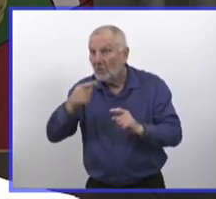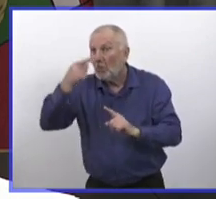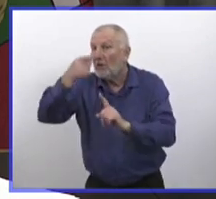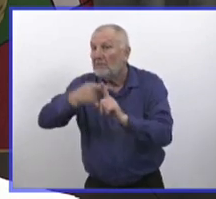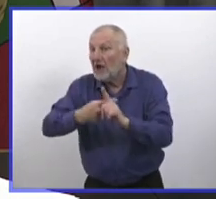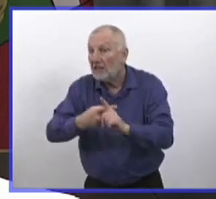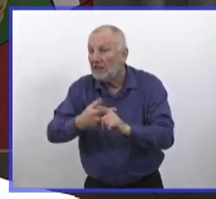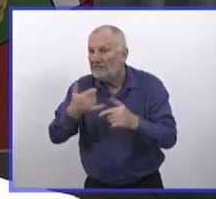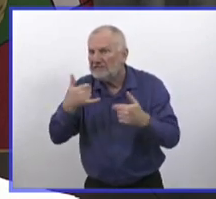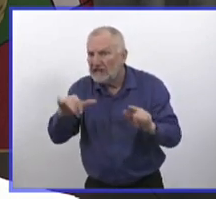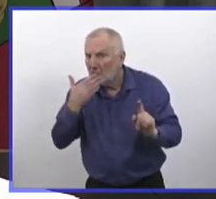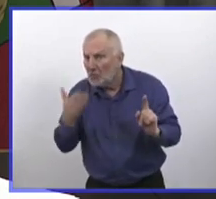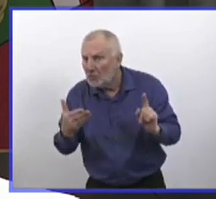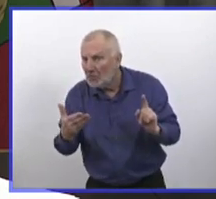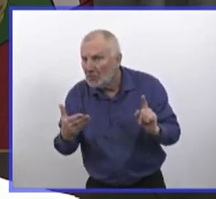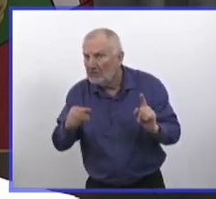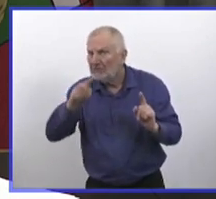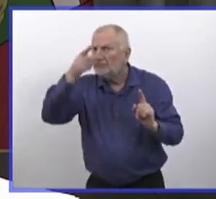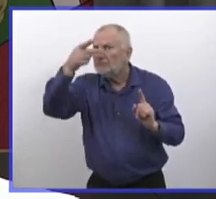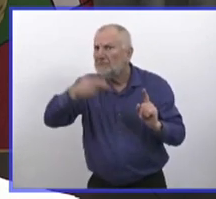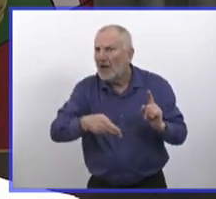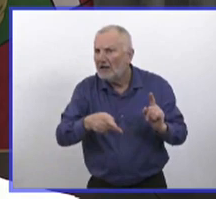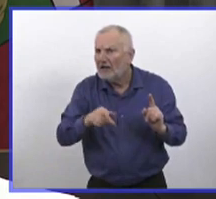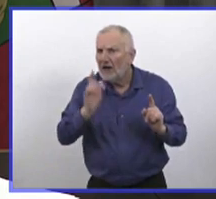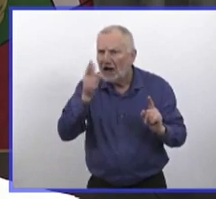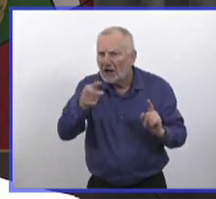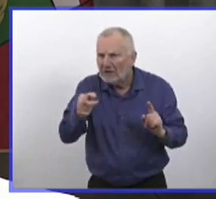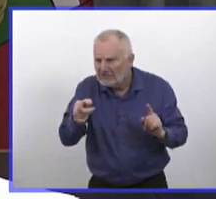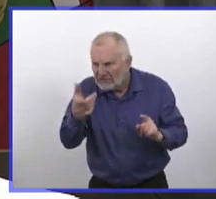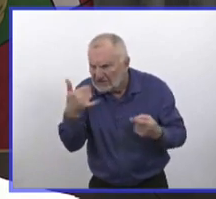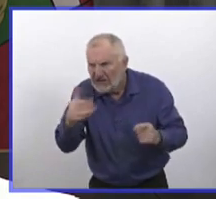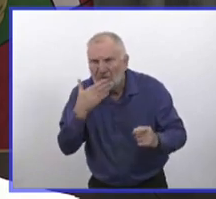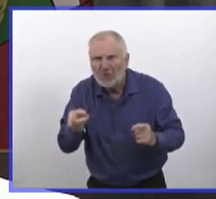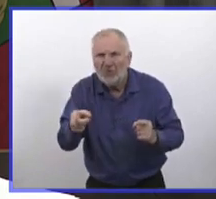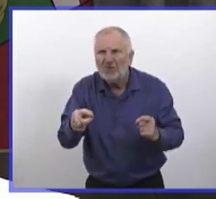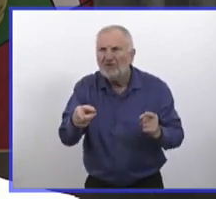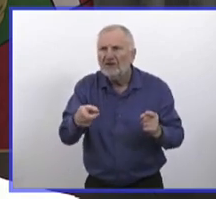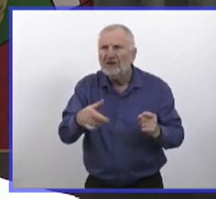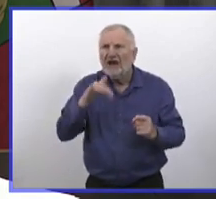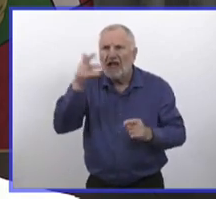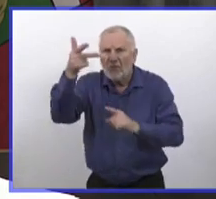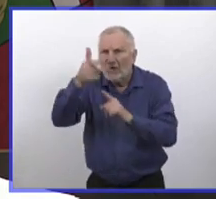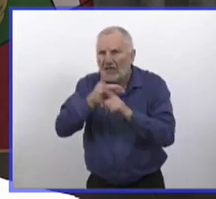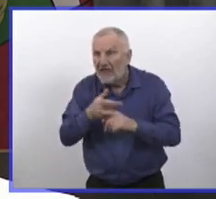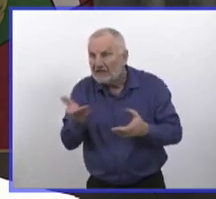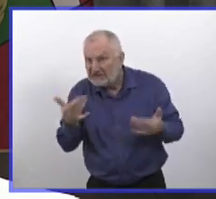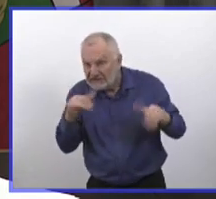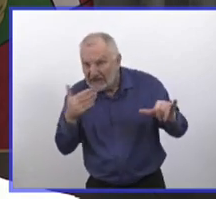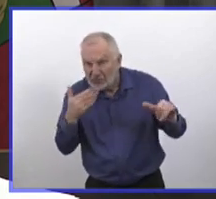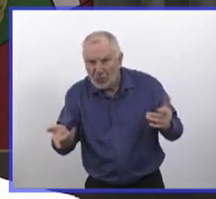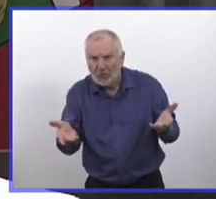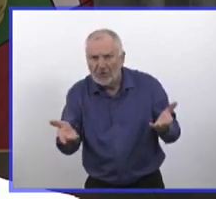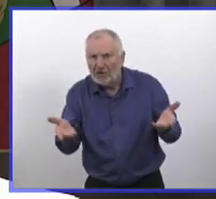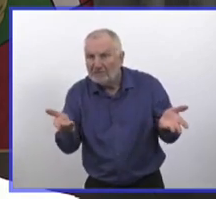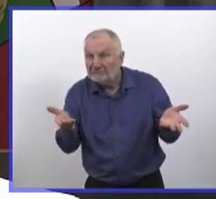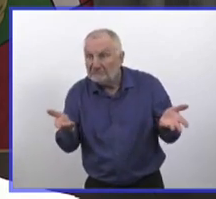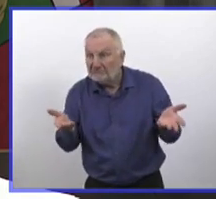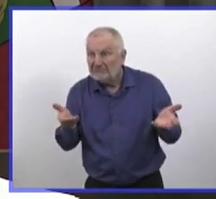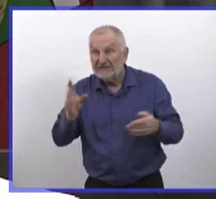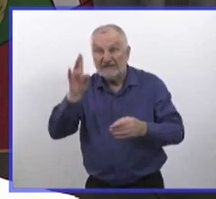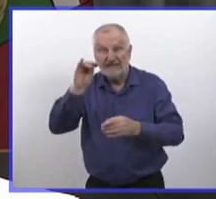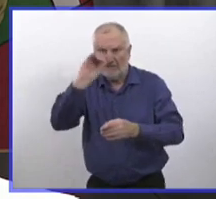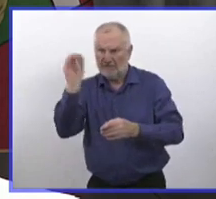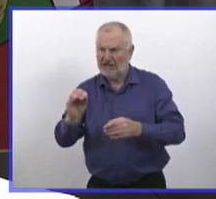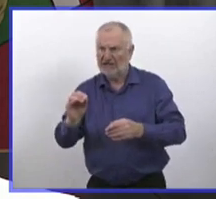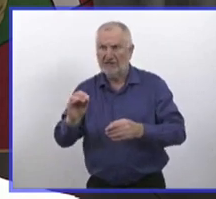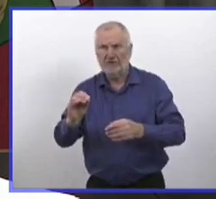change overnight. So even if we did start to see a decrease after 2 months, it wouldn't suddenly drop. And we certainly would